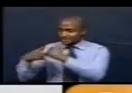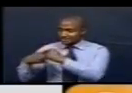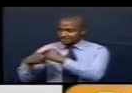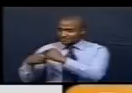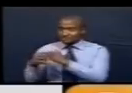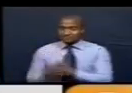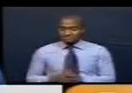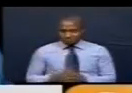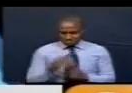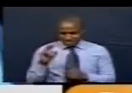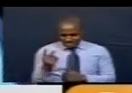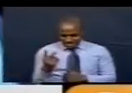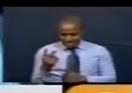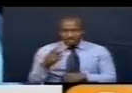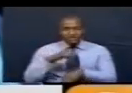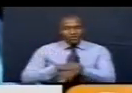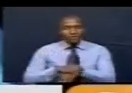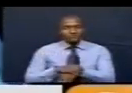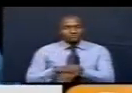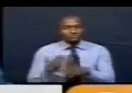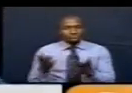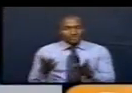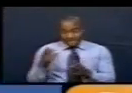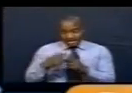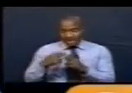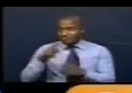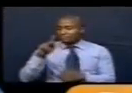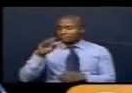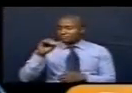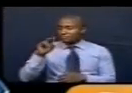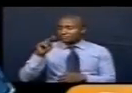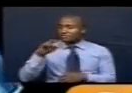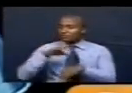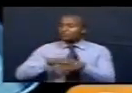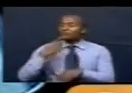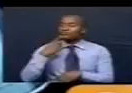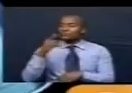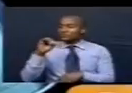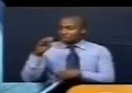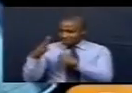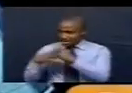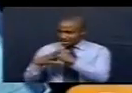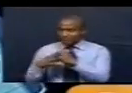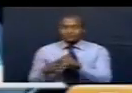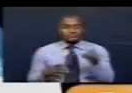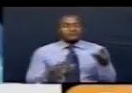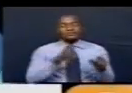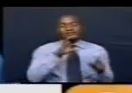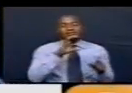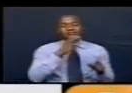closest contender, that is Julius Kones, rather, with 109. Some others include Chebilat Dispensary,